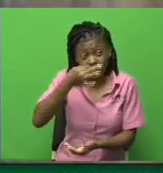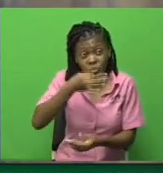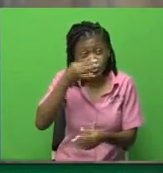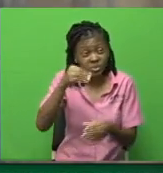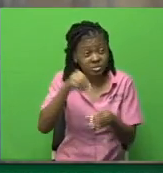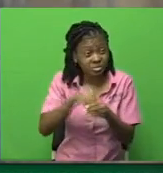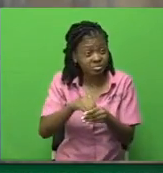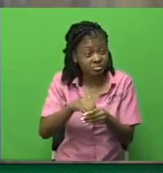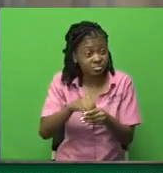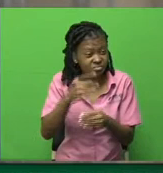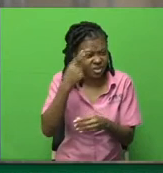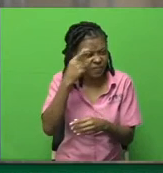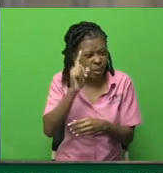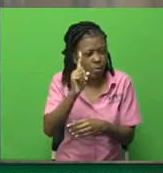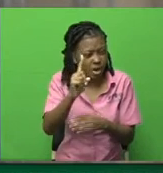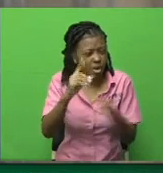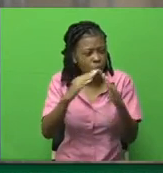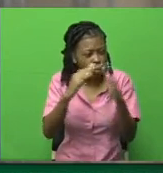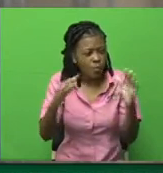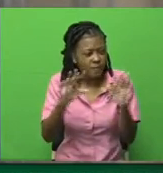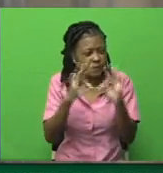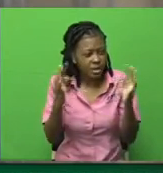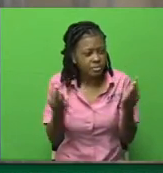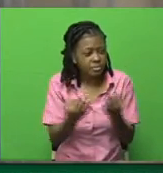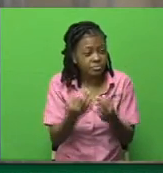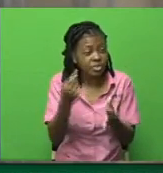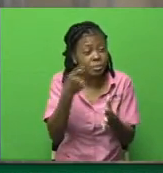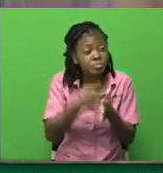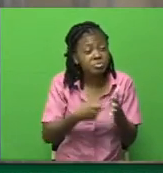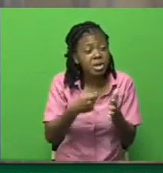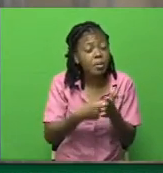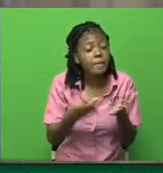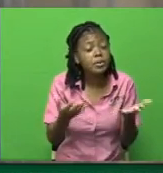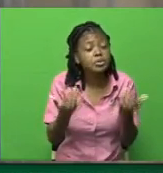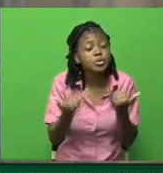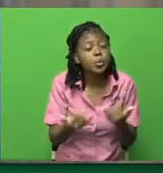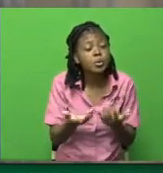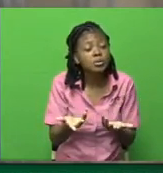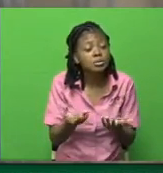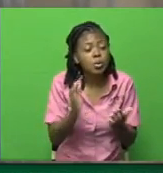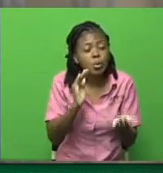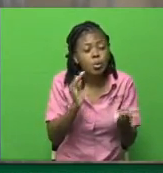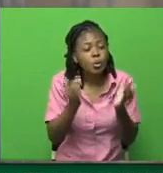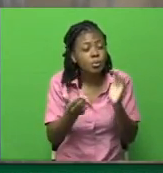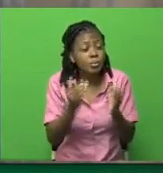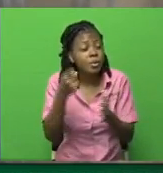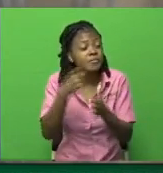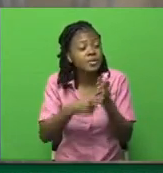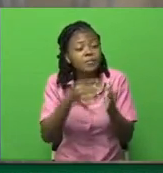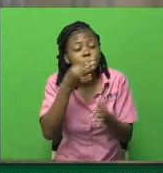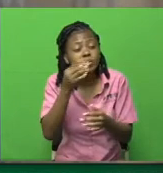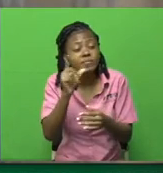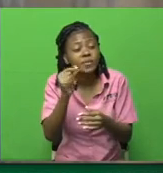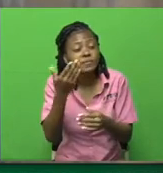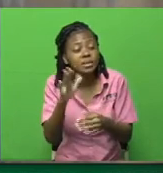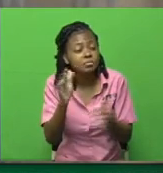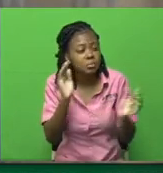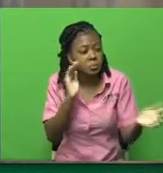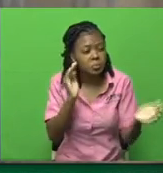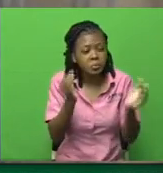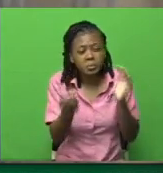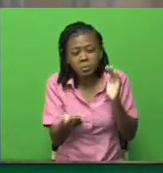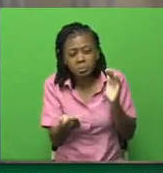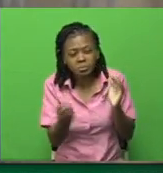those products in September 2015. which is when I was last there and September 2022 which is now